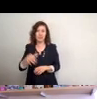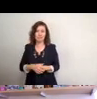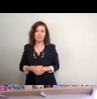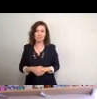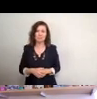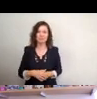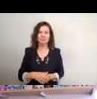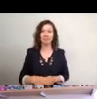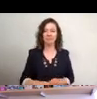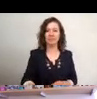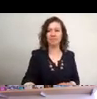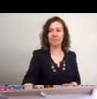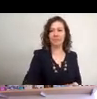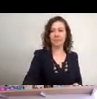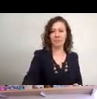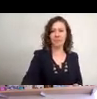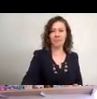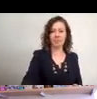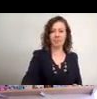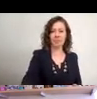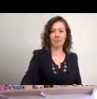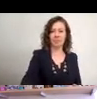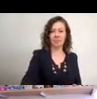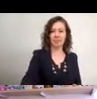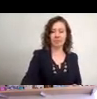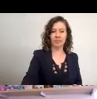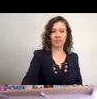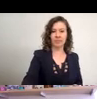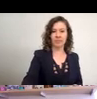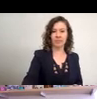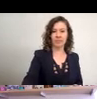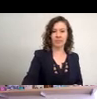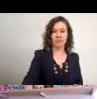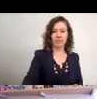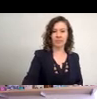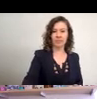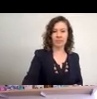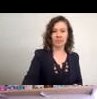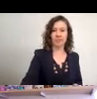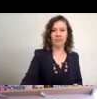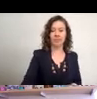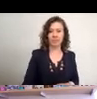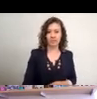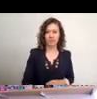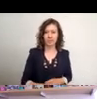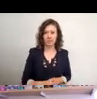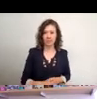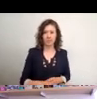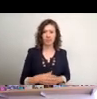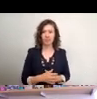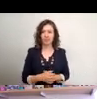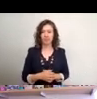So first, I just wanted to see, would we see any EEG differences that were explained by SES?